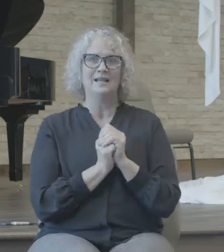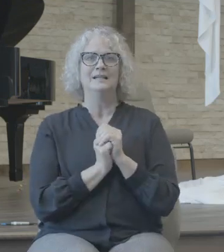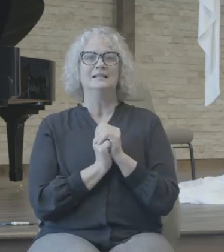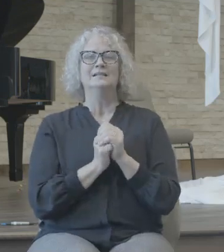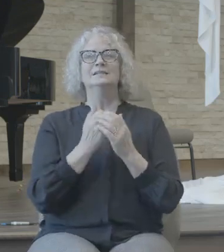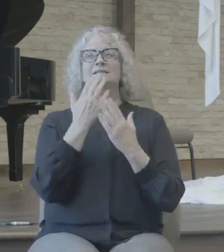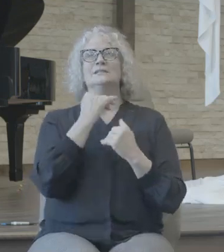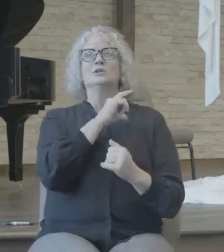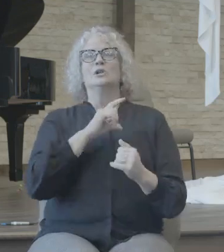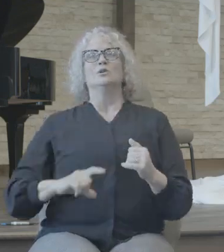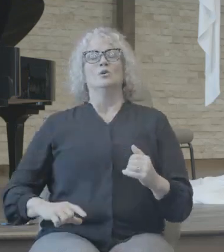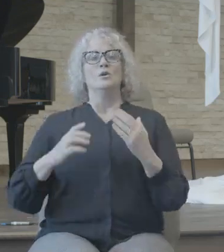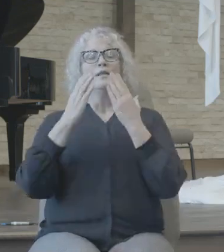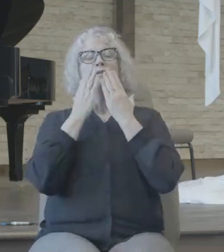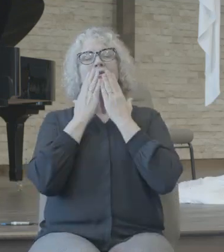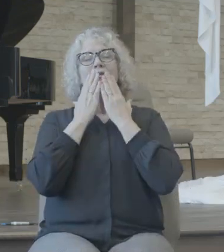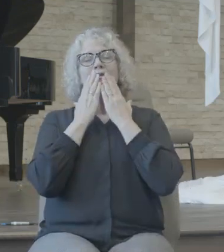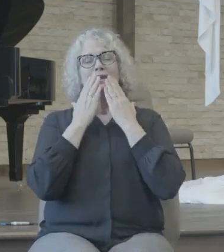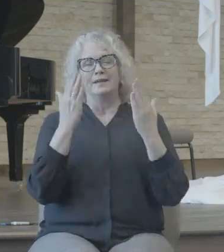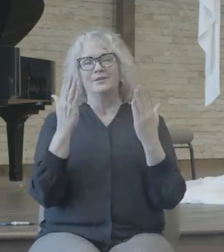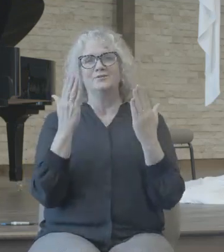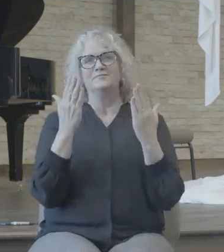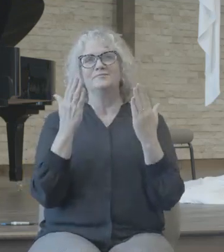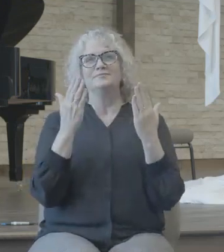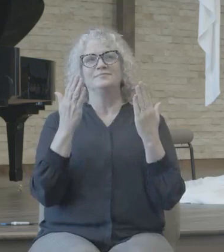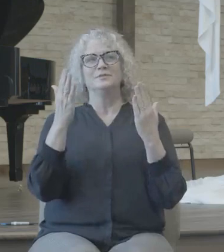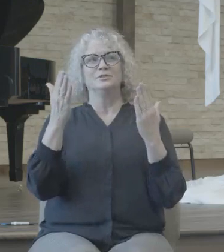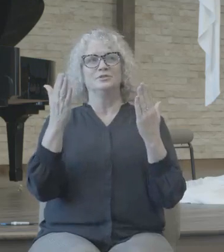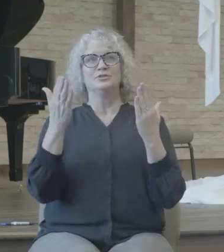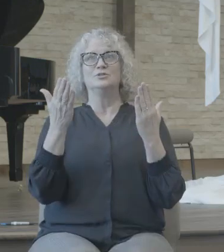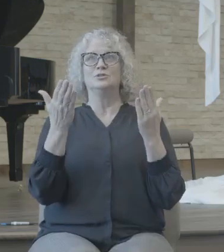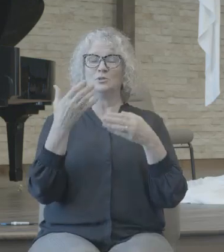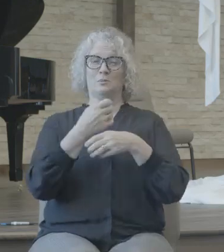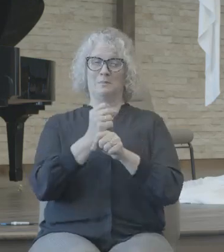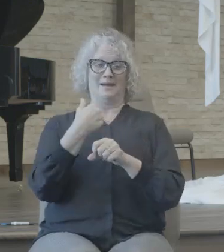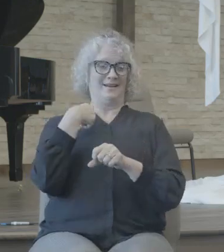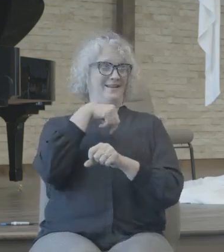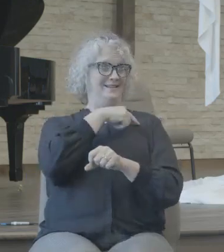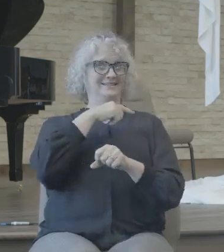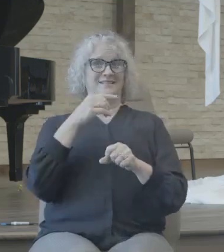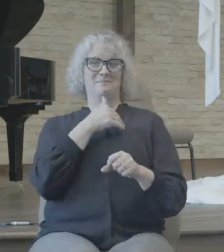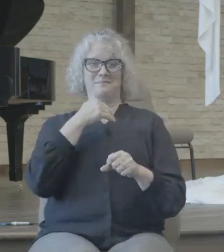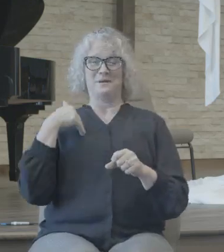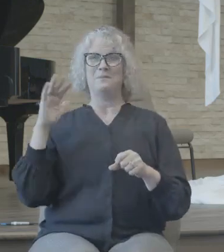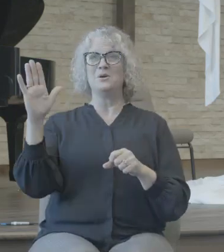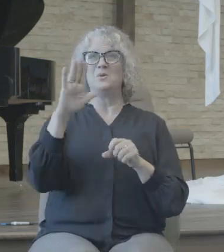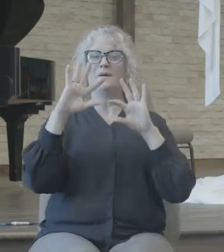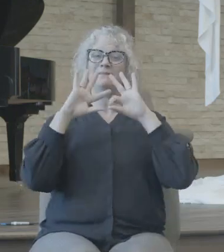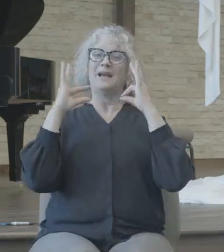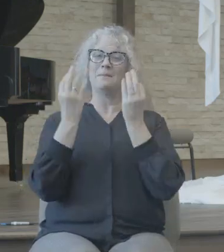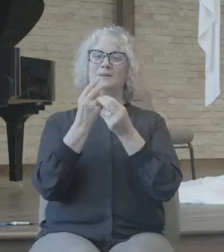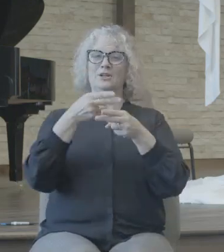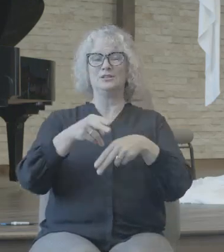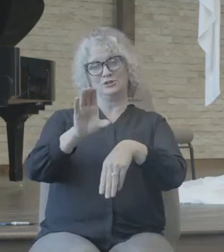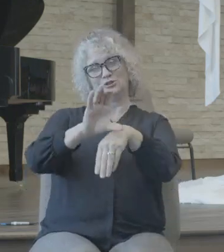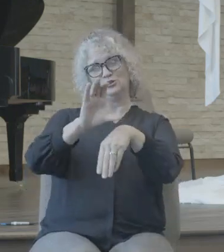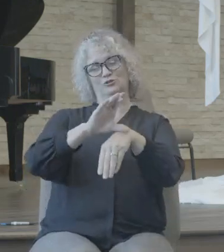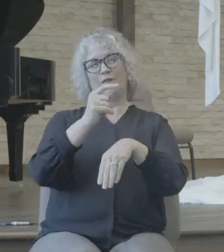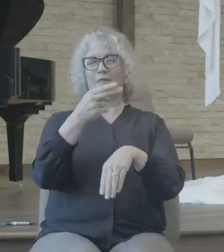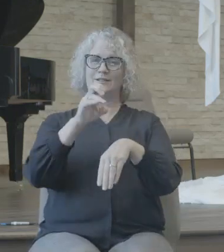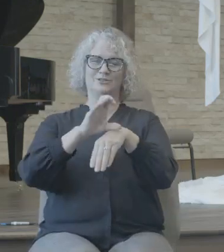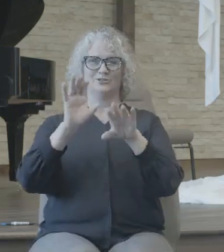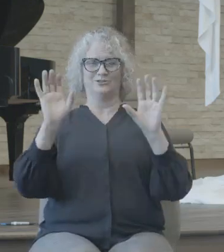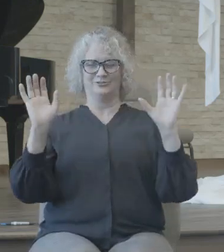Dear Lord, we thank You that You've made us members of Your family, which we call the church. And You want us to